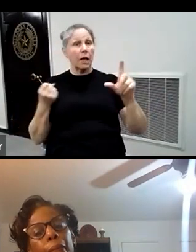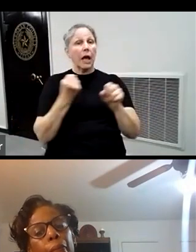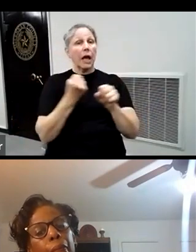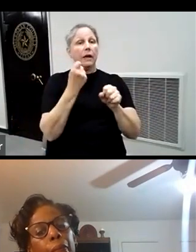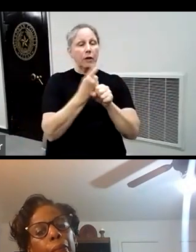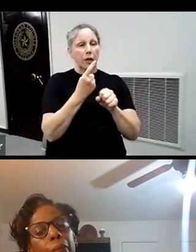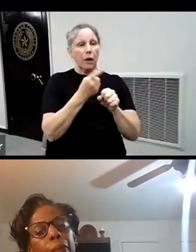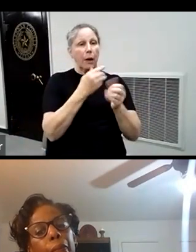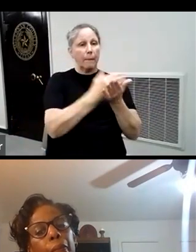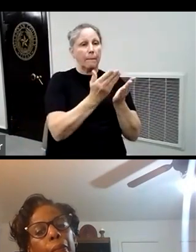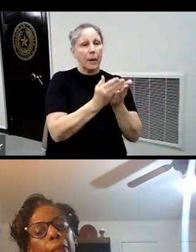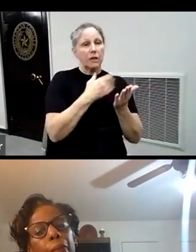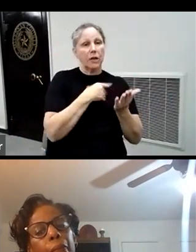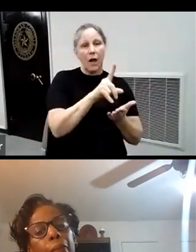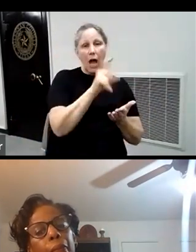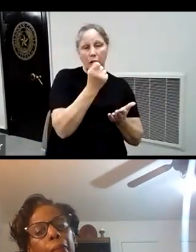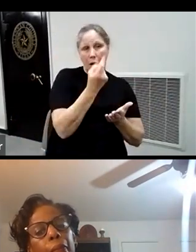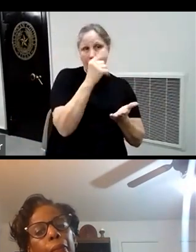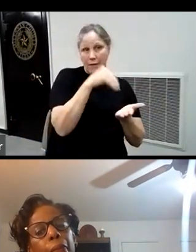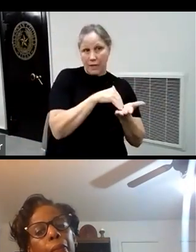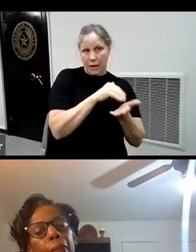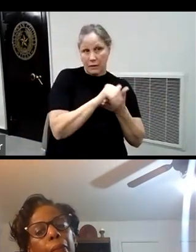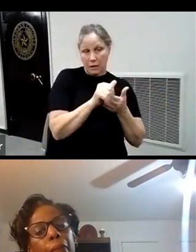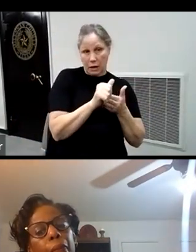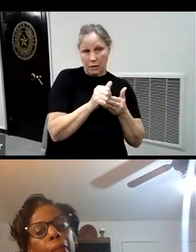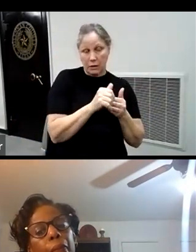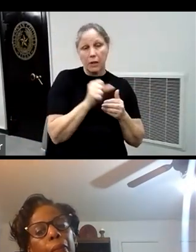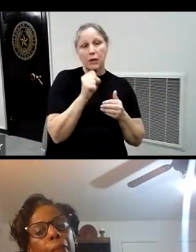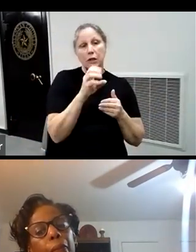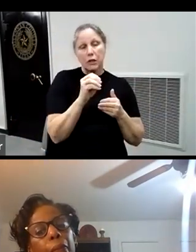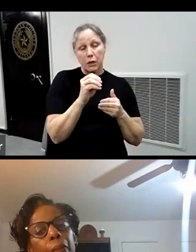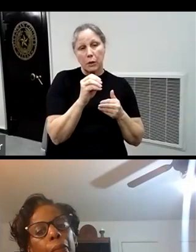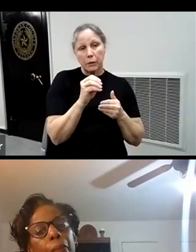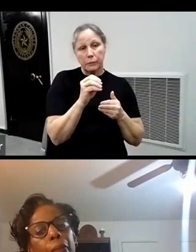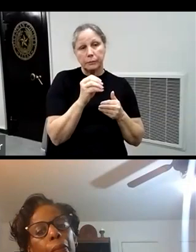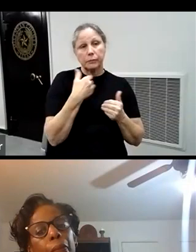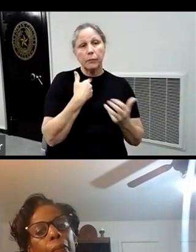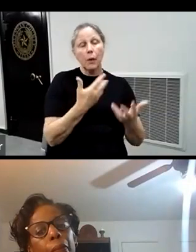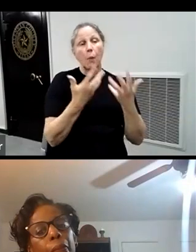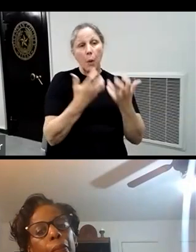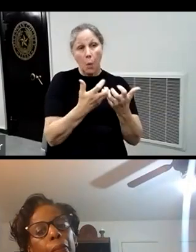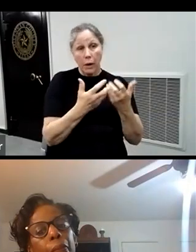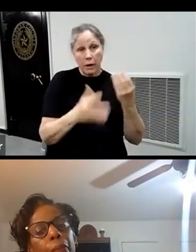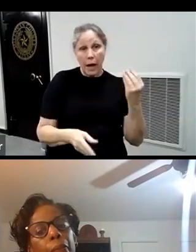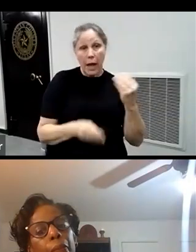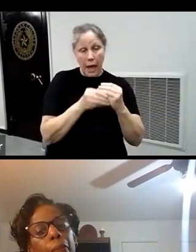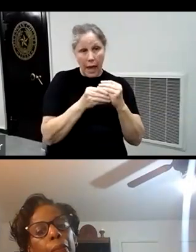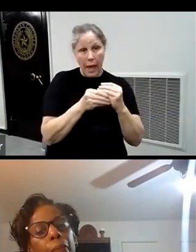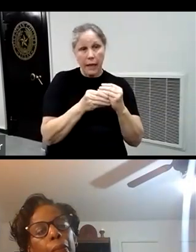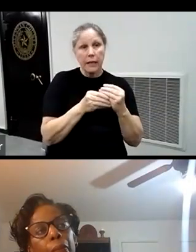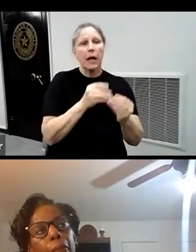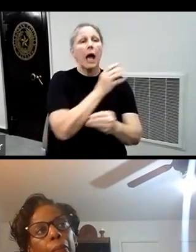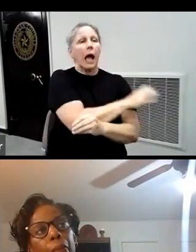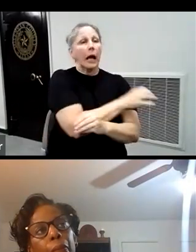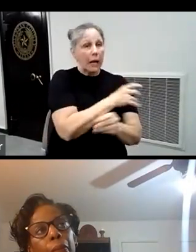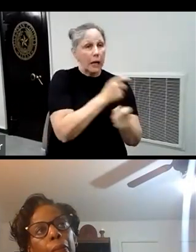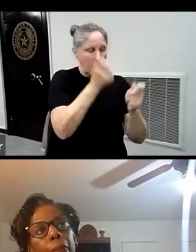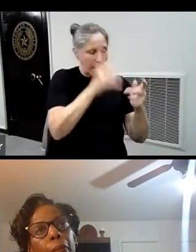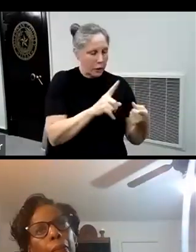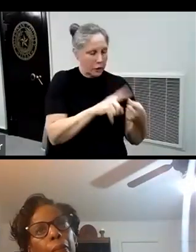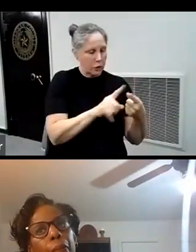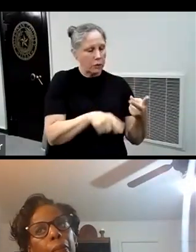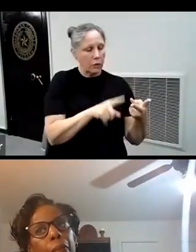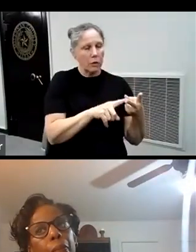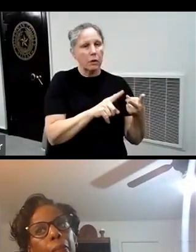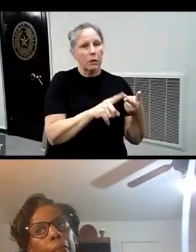working budget of about $111,000. So what we're wanting to add is a clinical case manager and